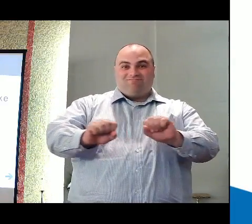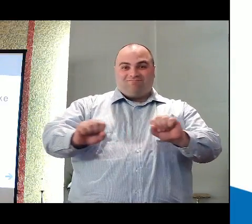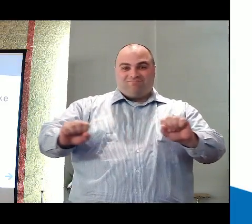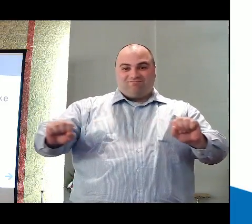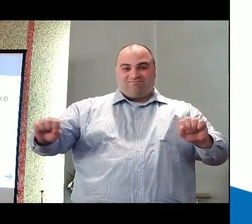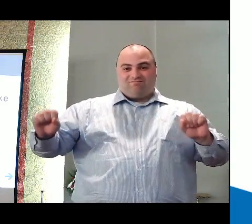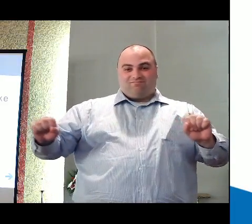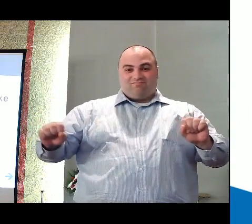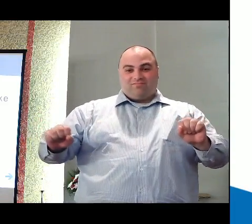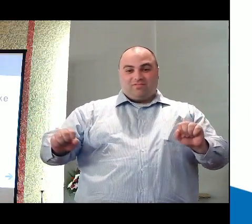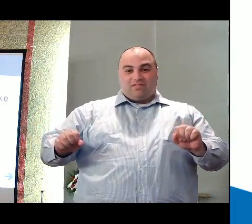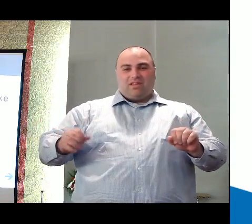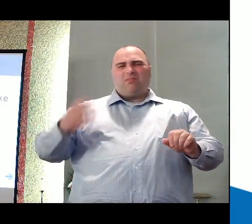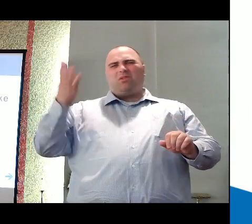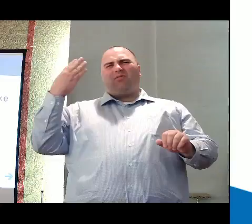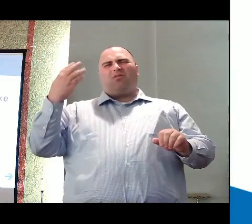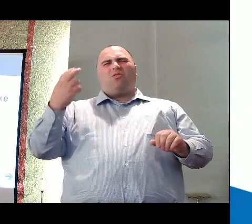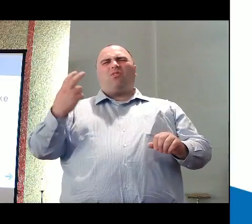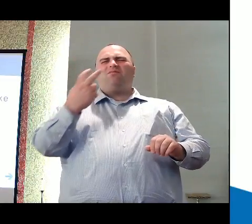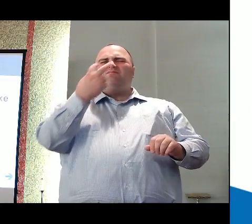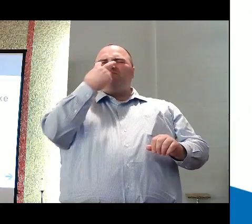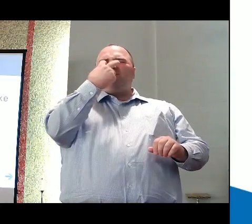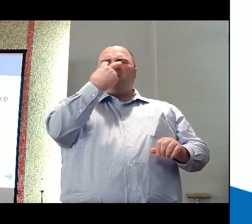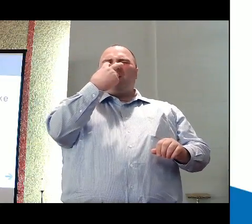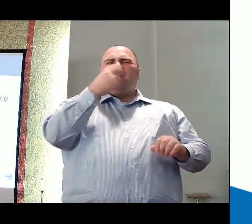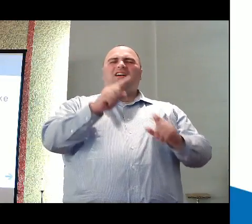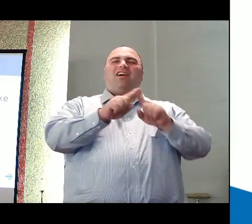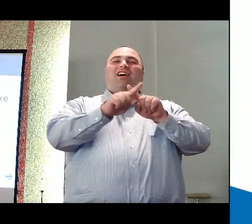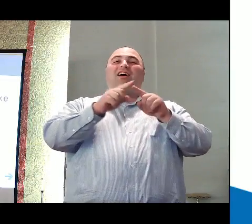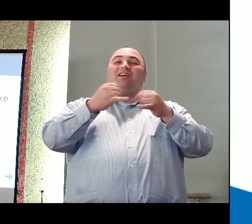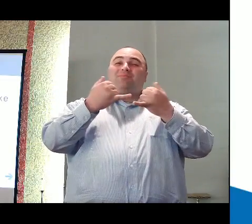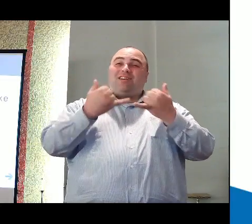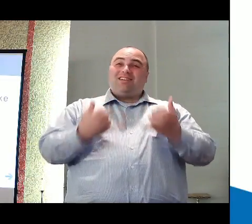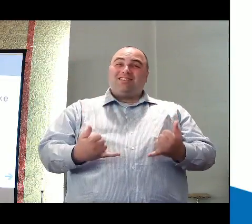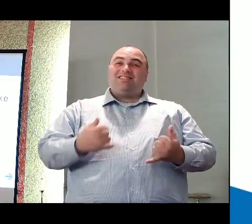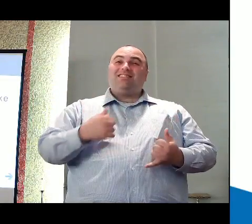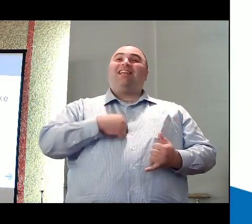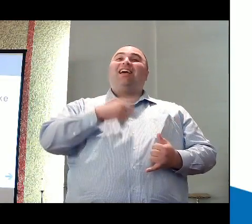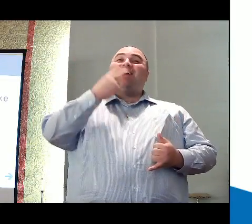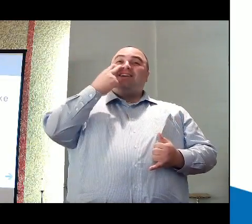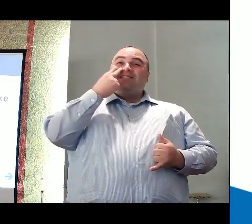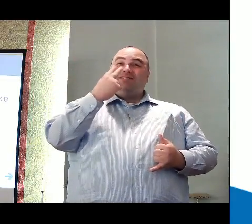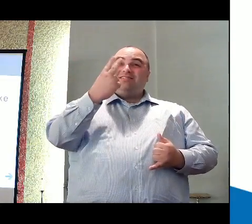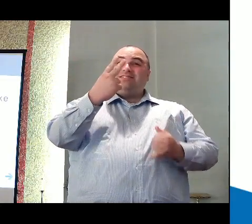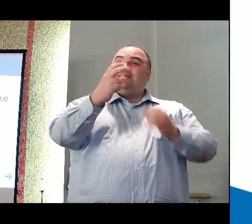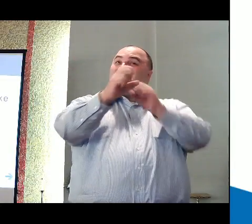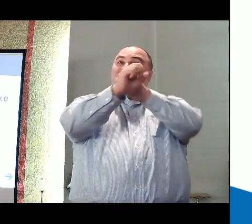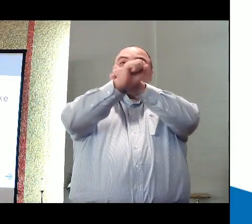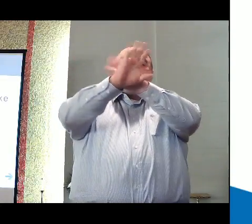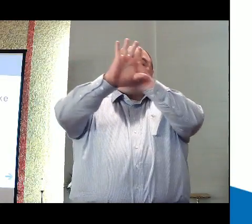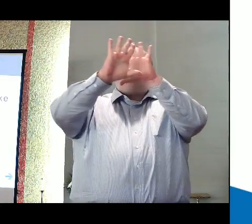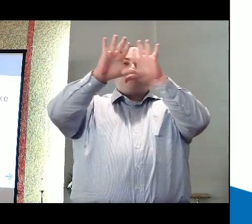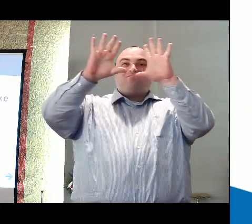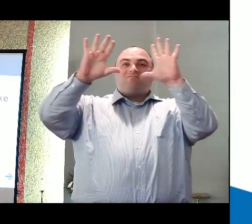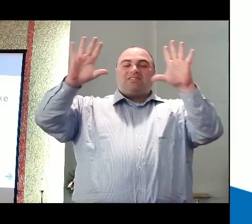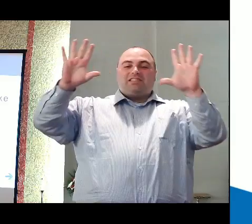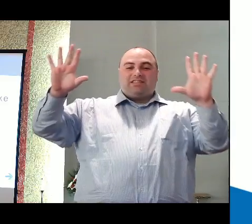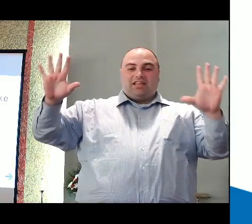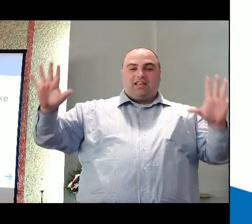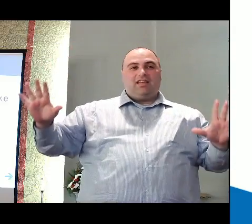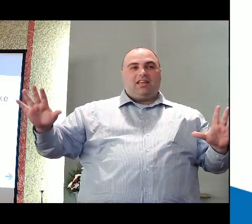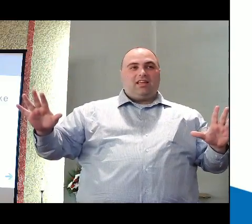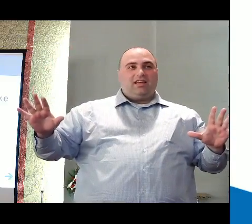I'm found. Was blind, but now